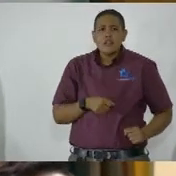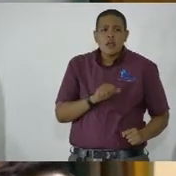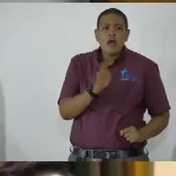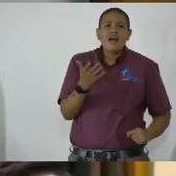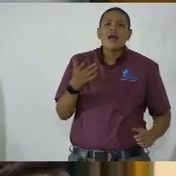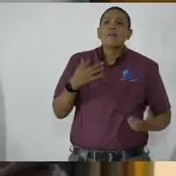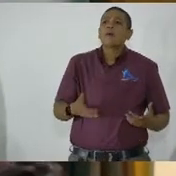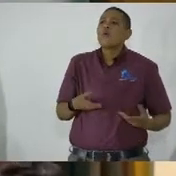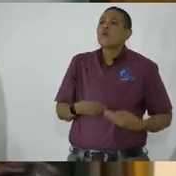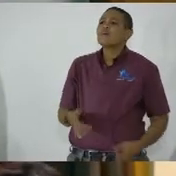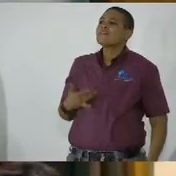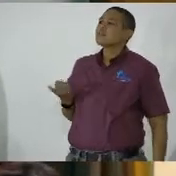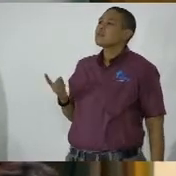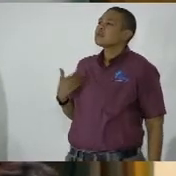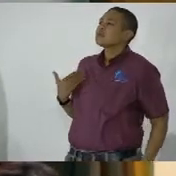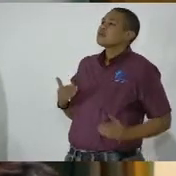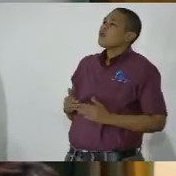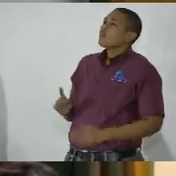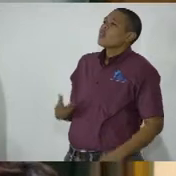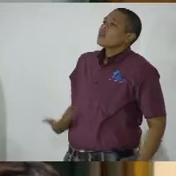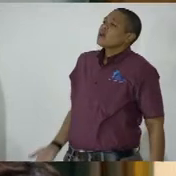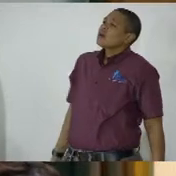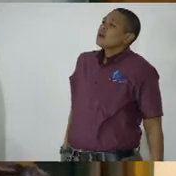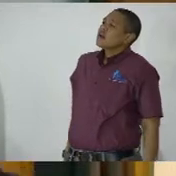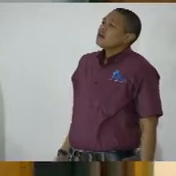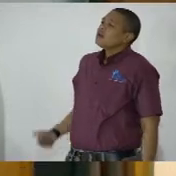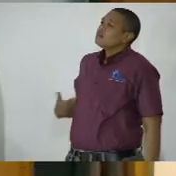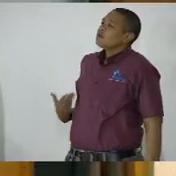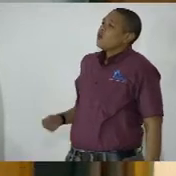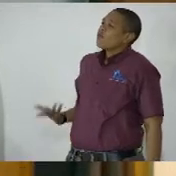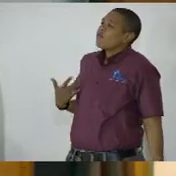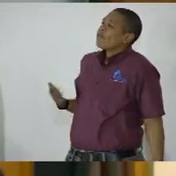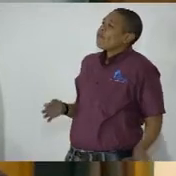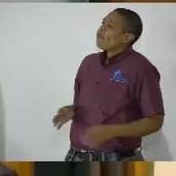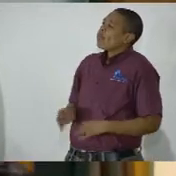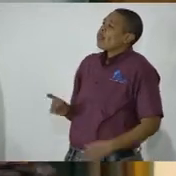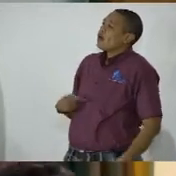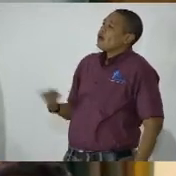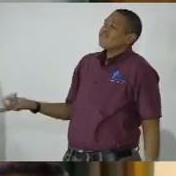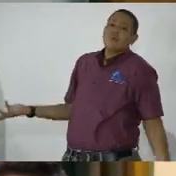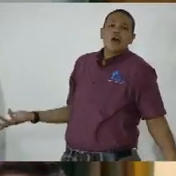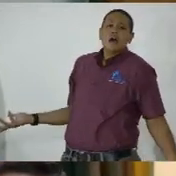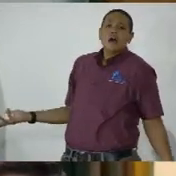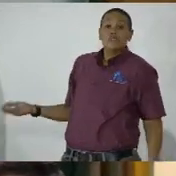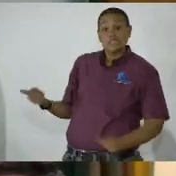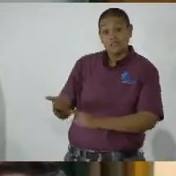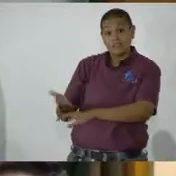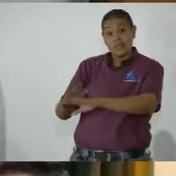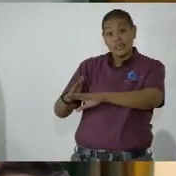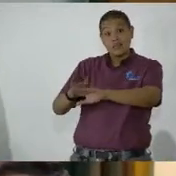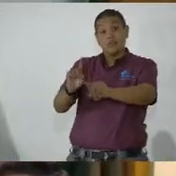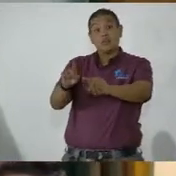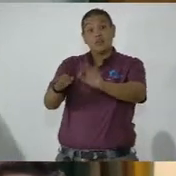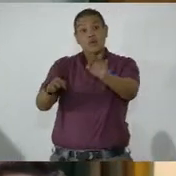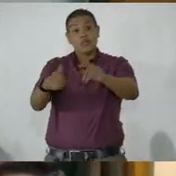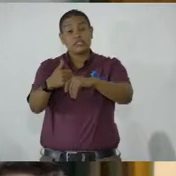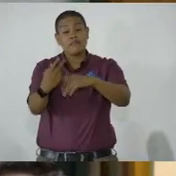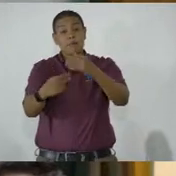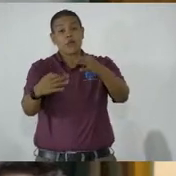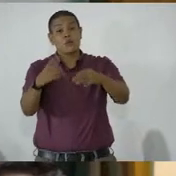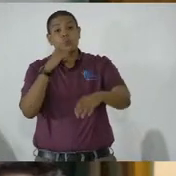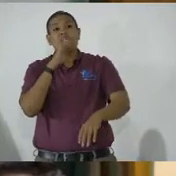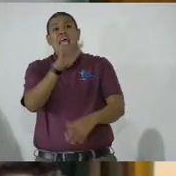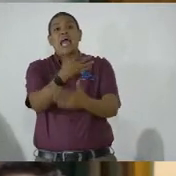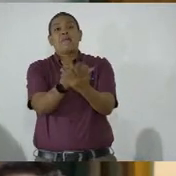justice. And so there's an increase of cases, Madam Speaker, from the parish courts and many courts to appeal